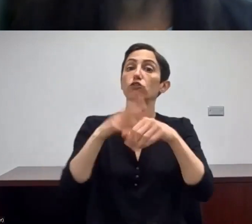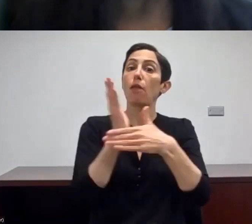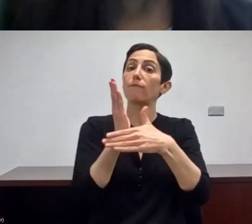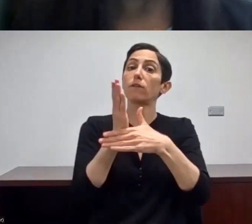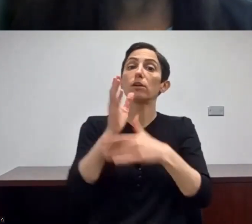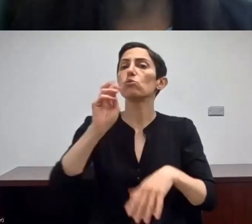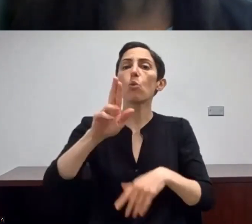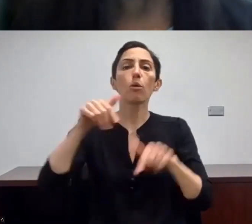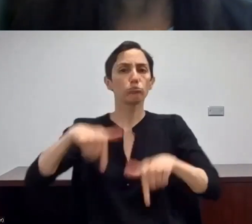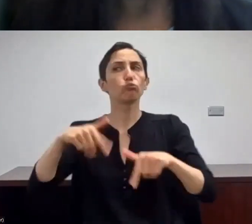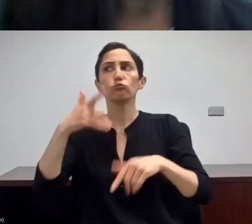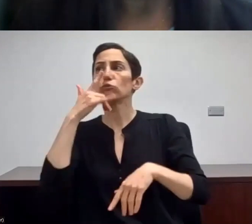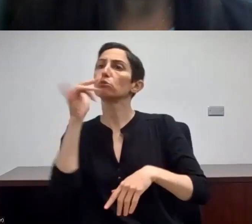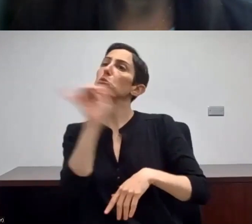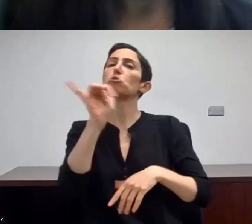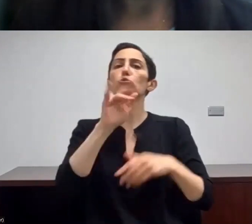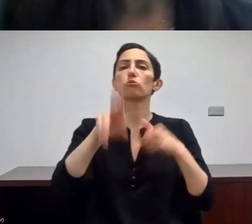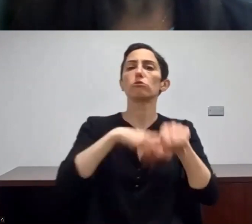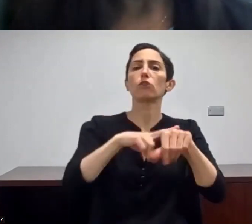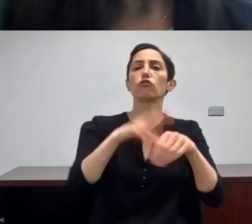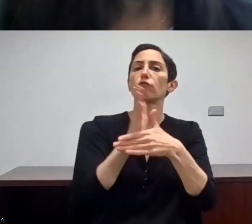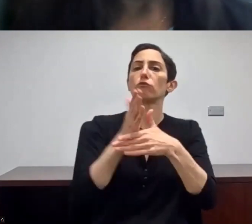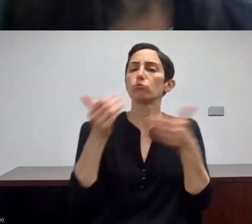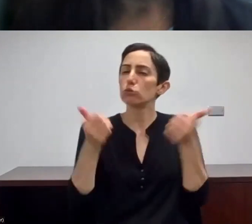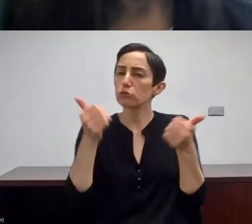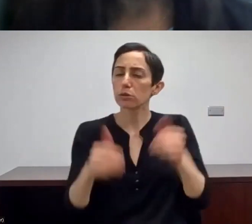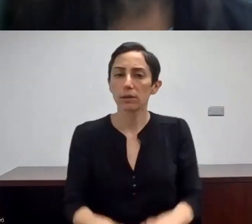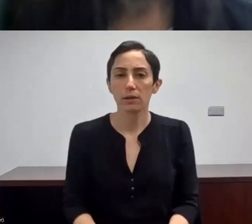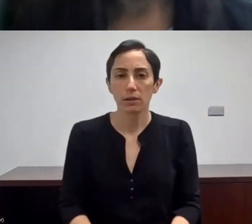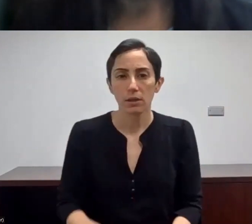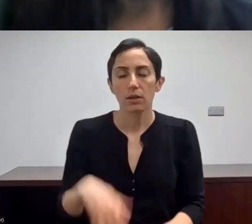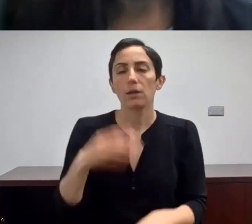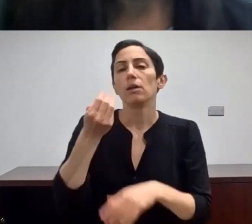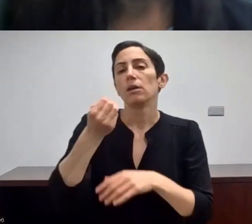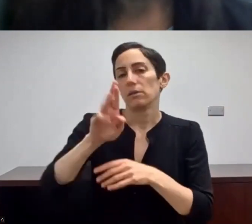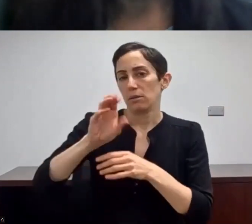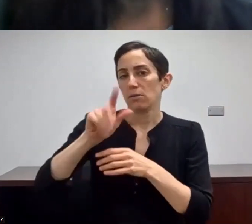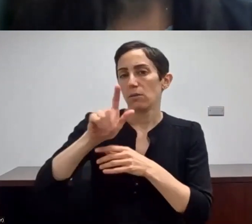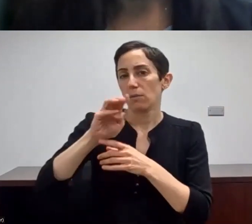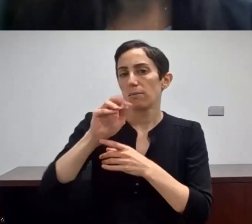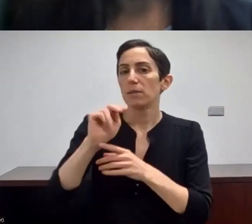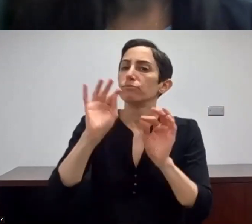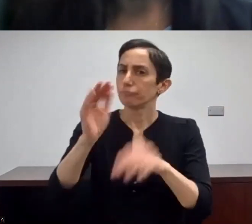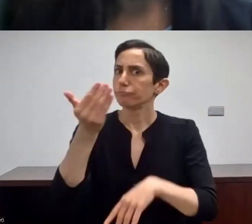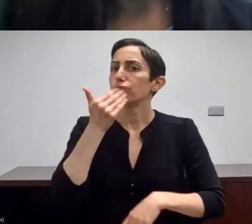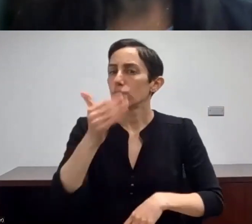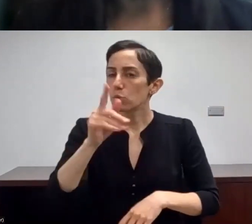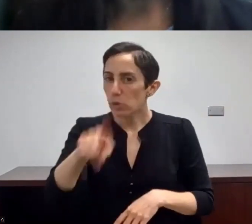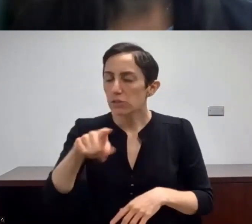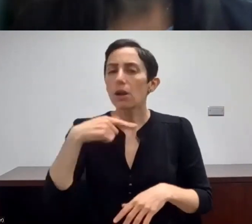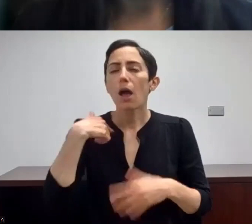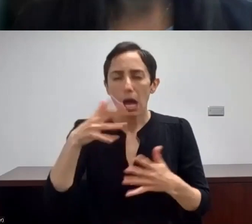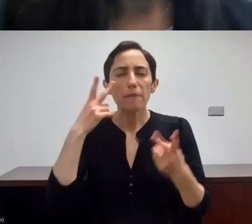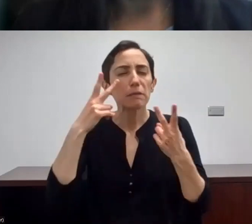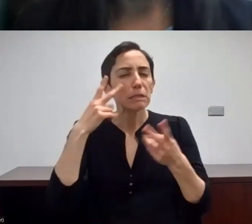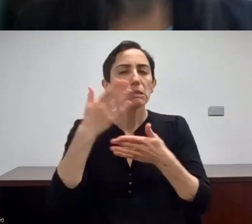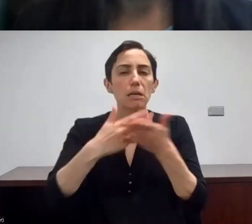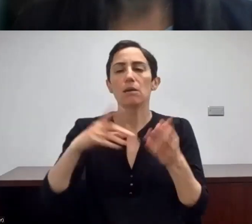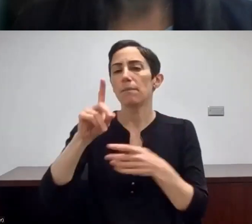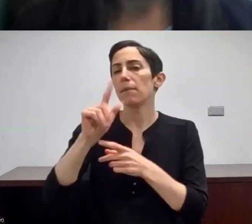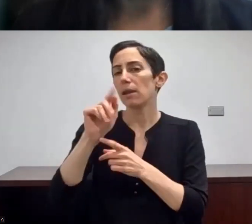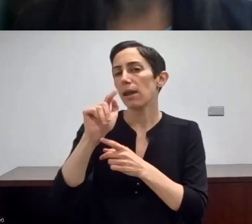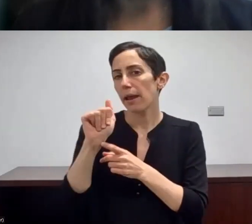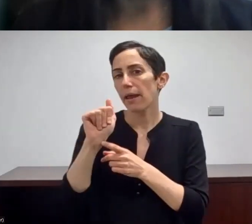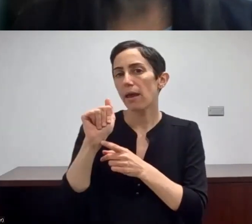in our area? Well, that's a very good question. I mean, I've seen data